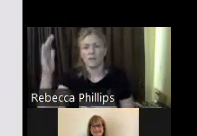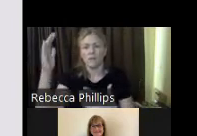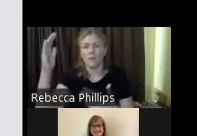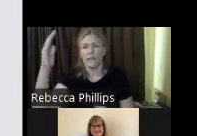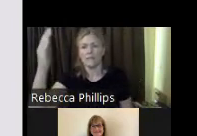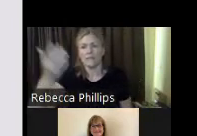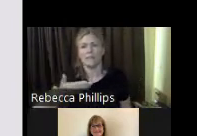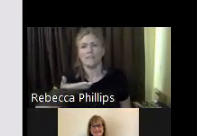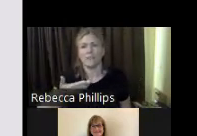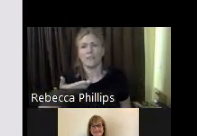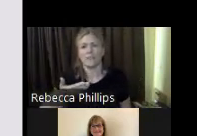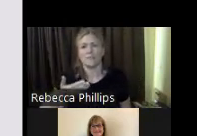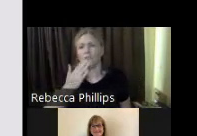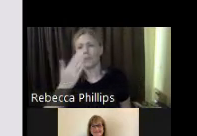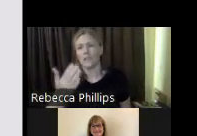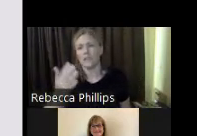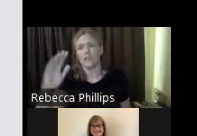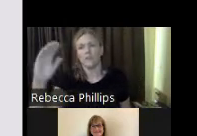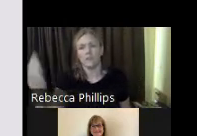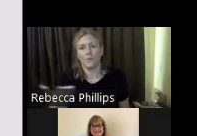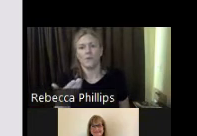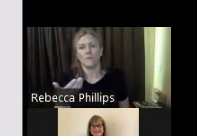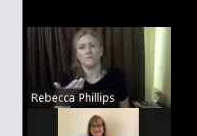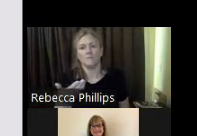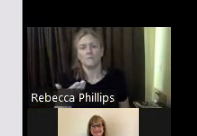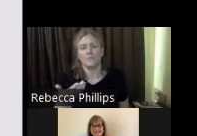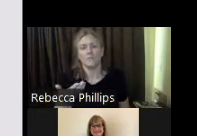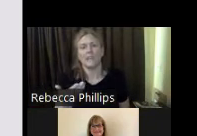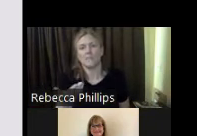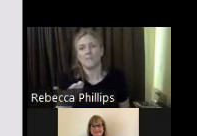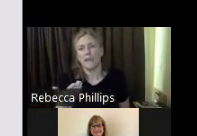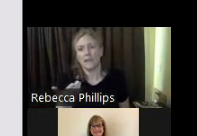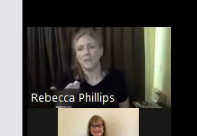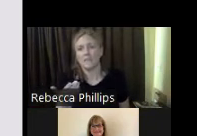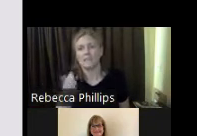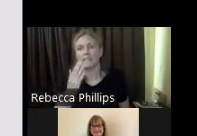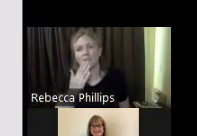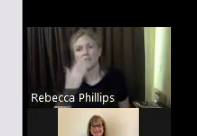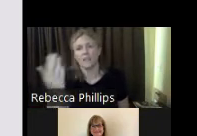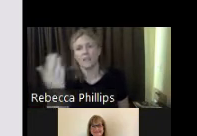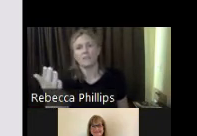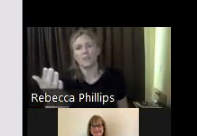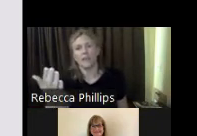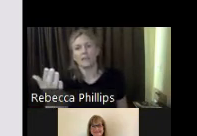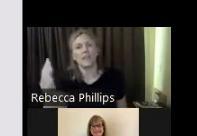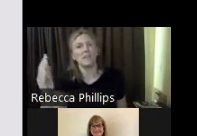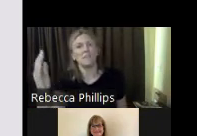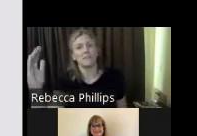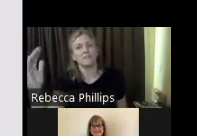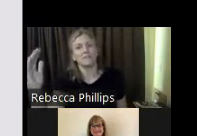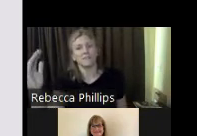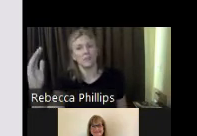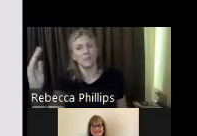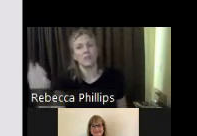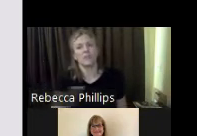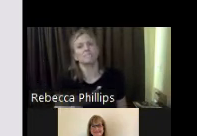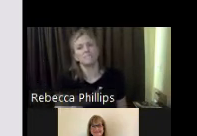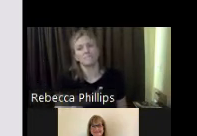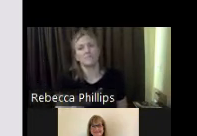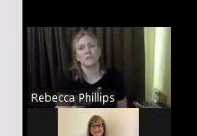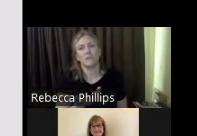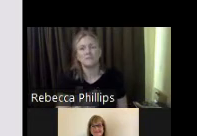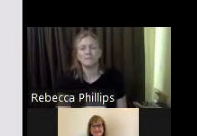now it's more like I see this, you're welcome. So thank you, you're welcome. It's kind of coming back, and that makes sense. So thank you, it's going out to them, and you're saying you're